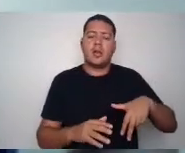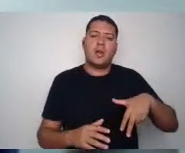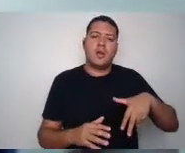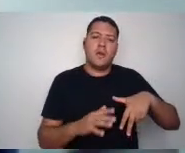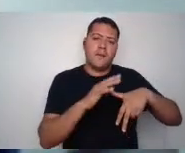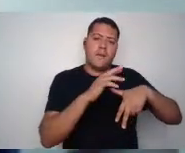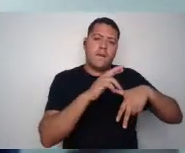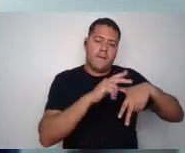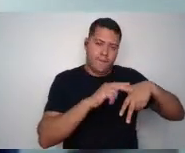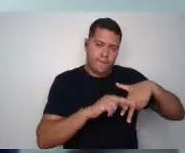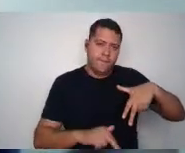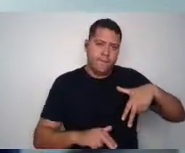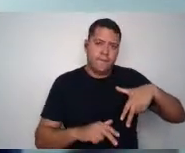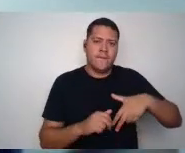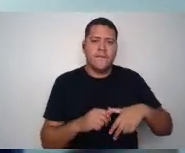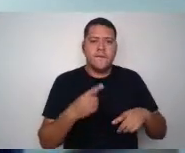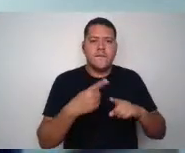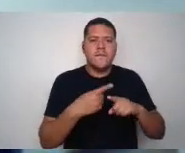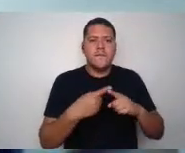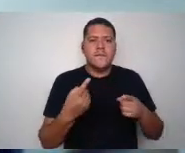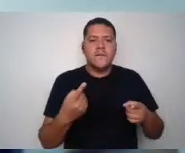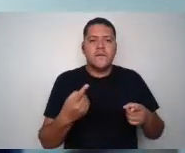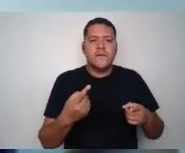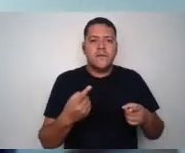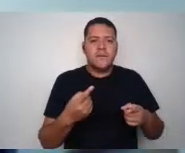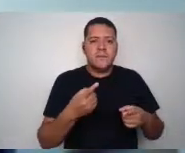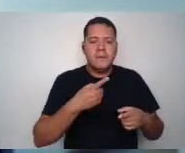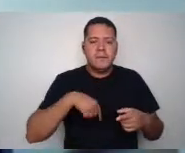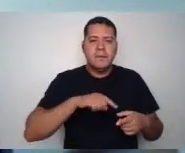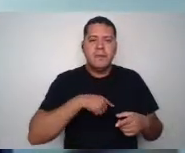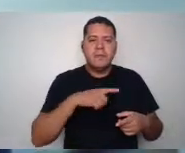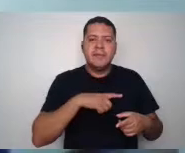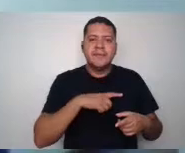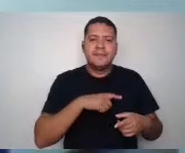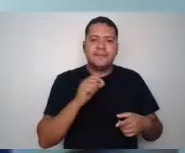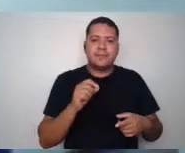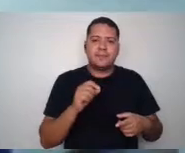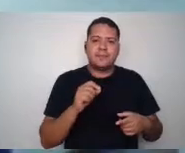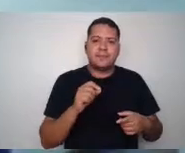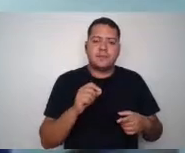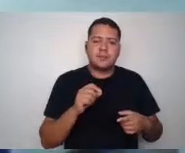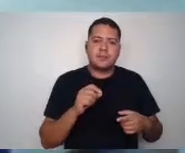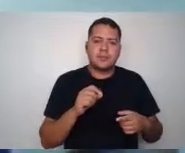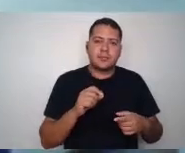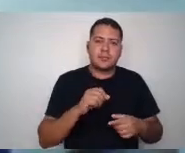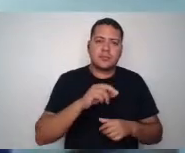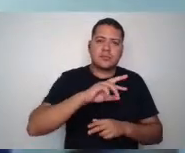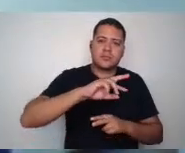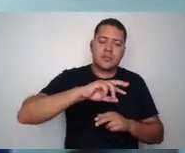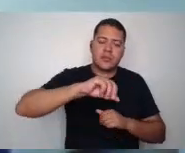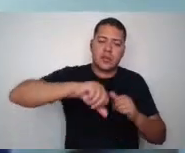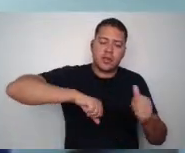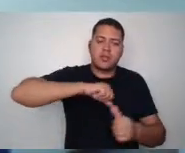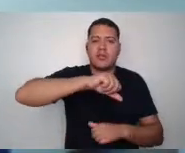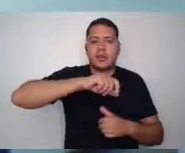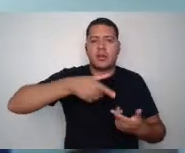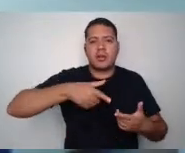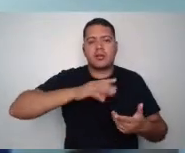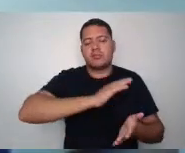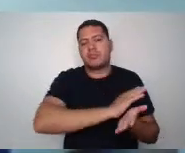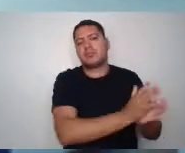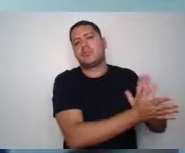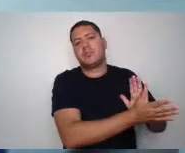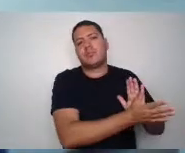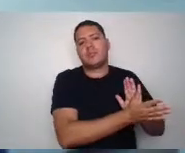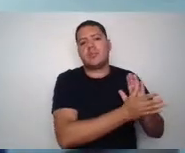And this speech of the emancipation of gender is very important because it invokes this intersection of the reasons